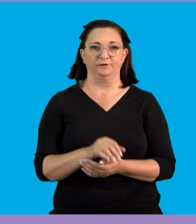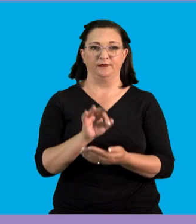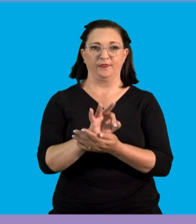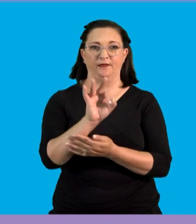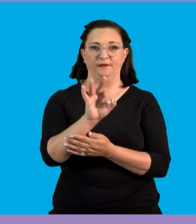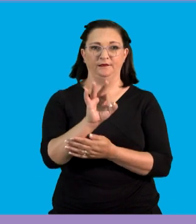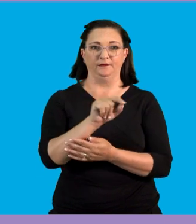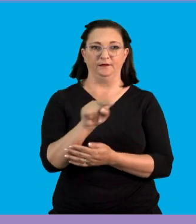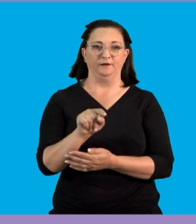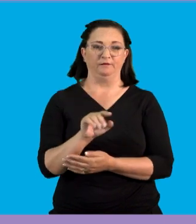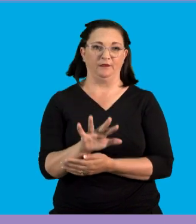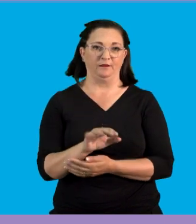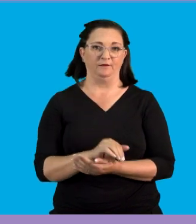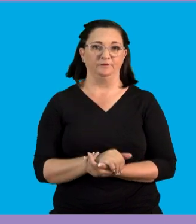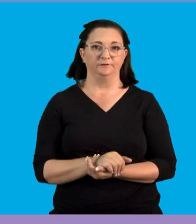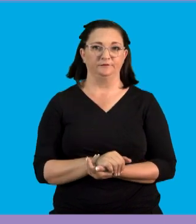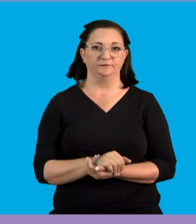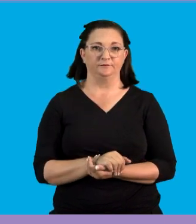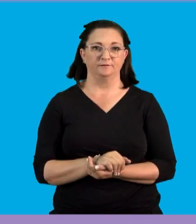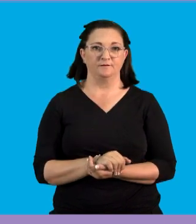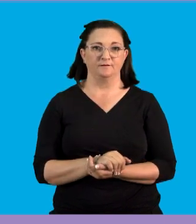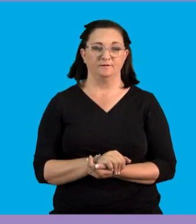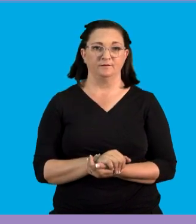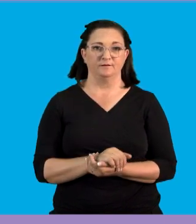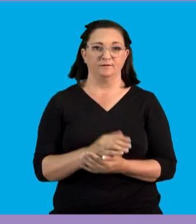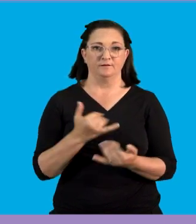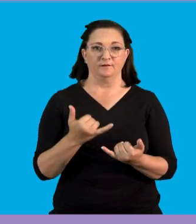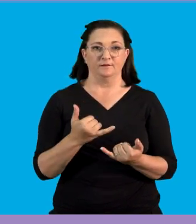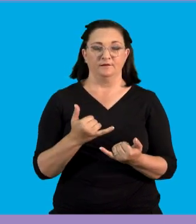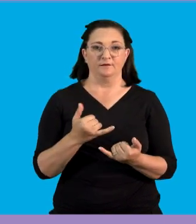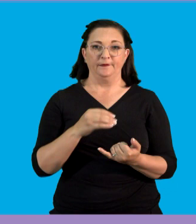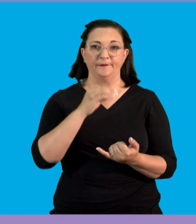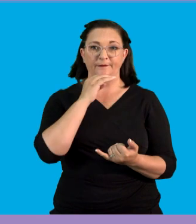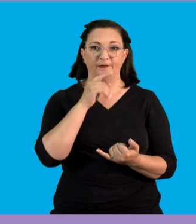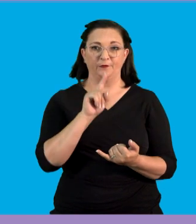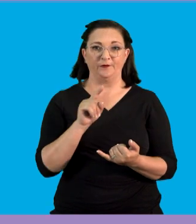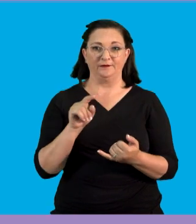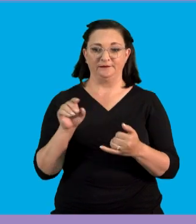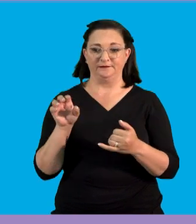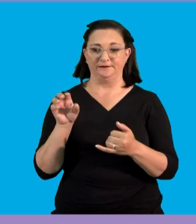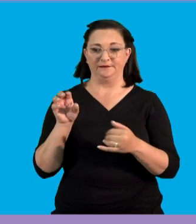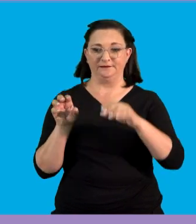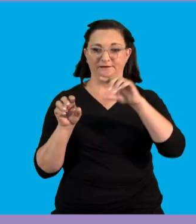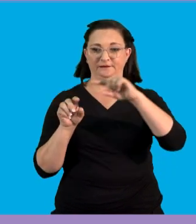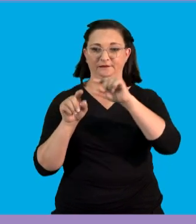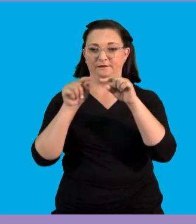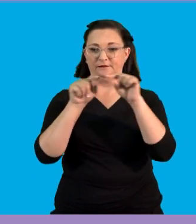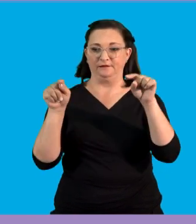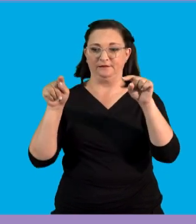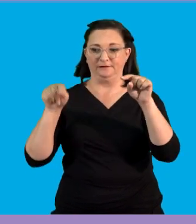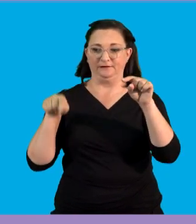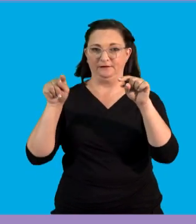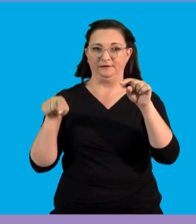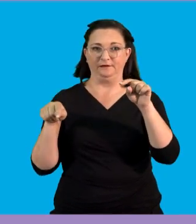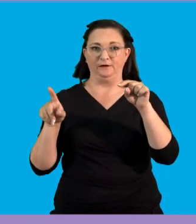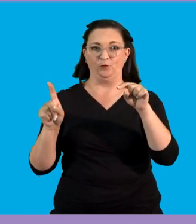us 13/5. So that means that that side is equals to 13/5. We